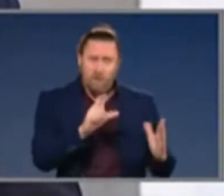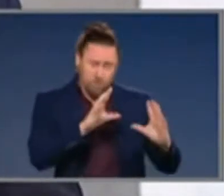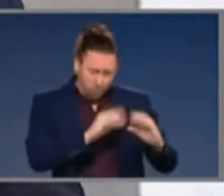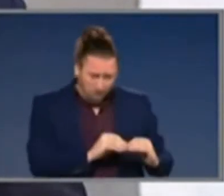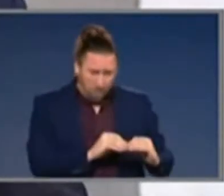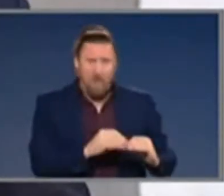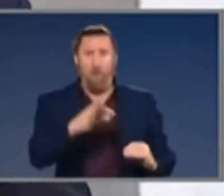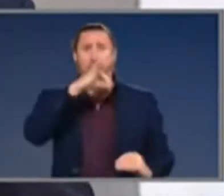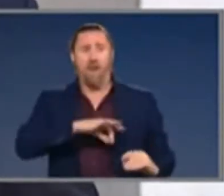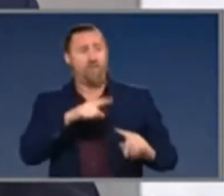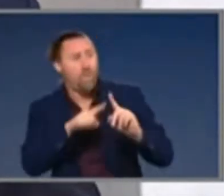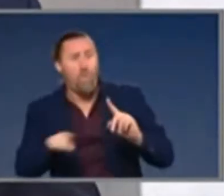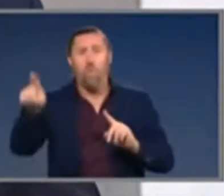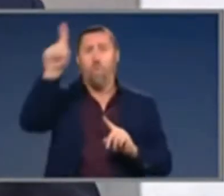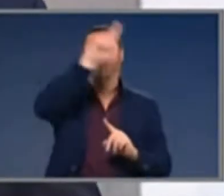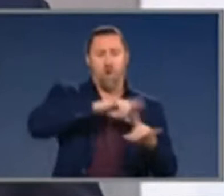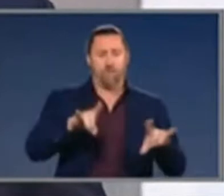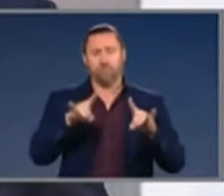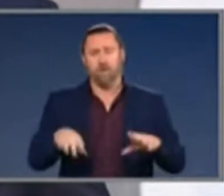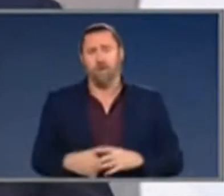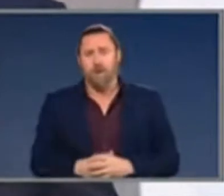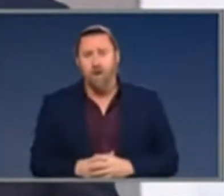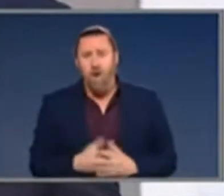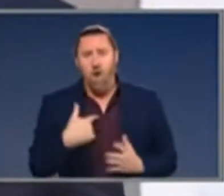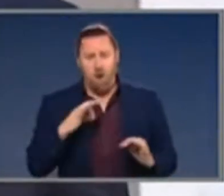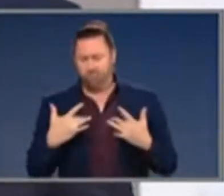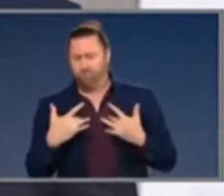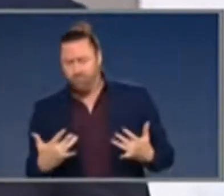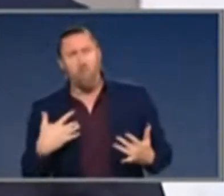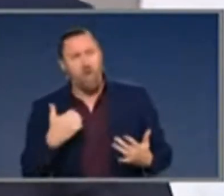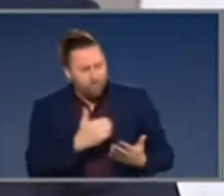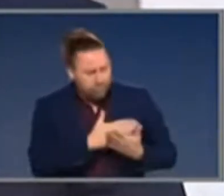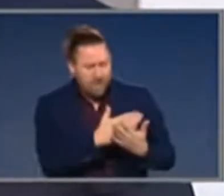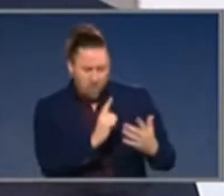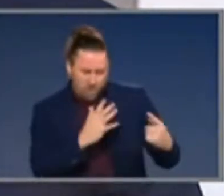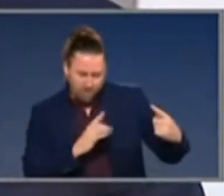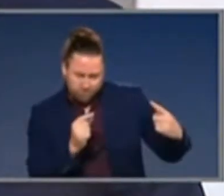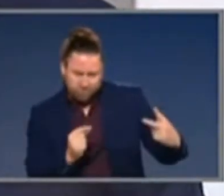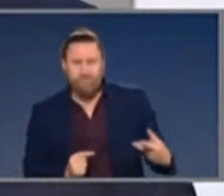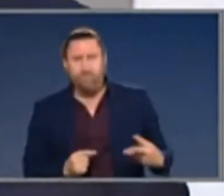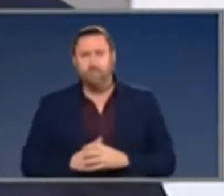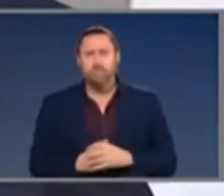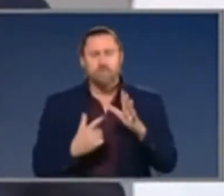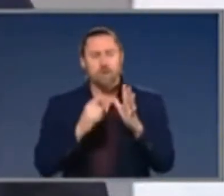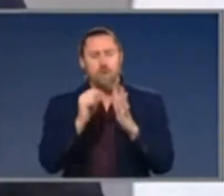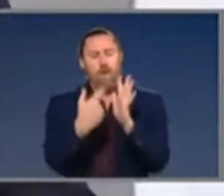And where we have shared responsibilities, we are working incredibly closely together. I also welcome the announcement by APRA today, made